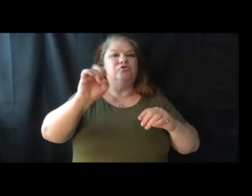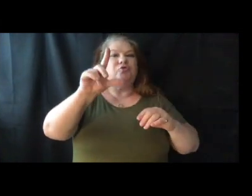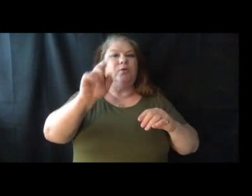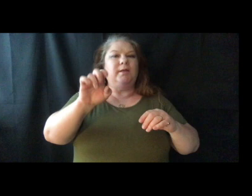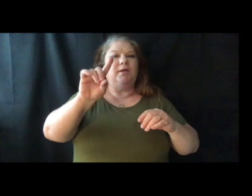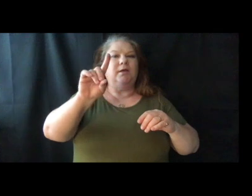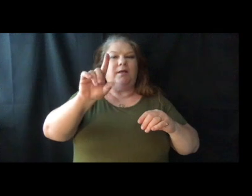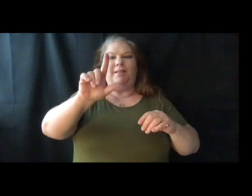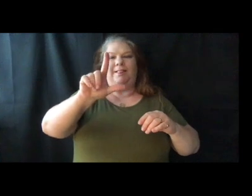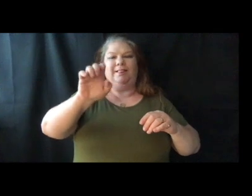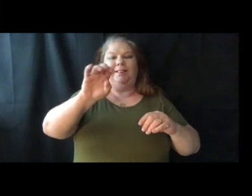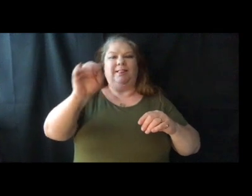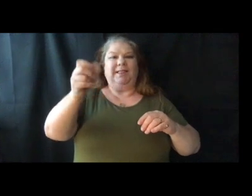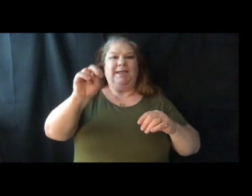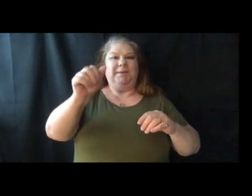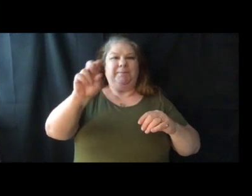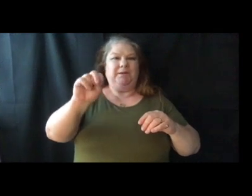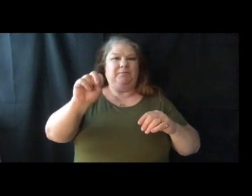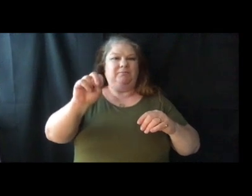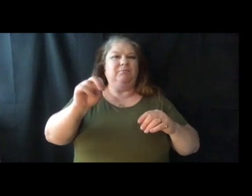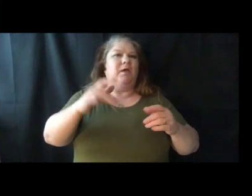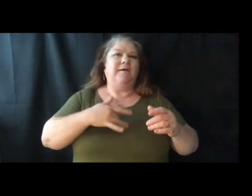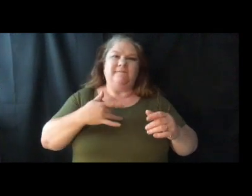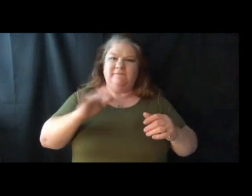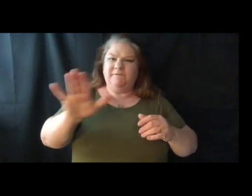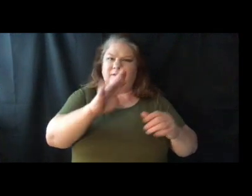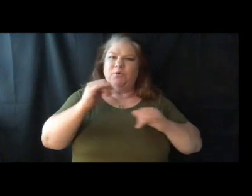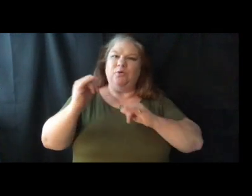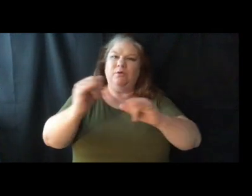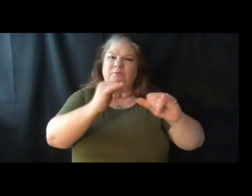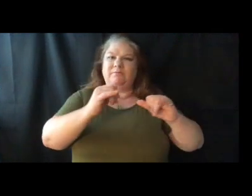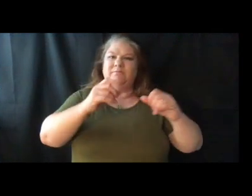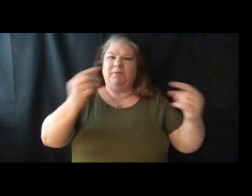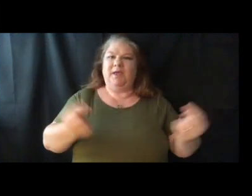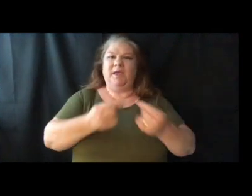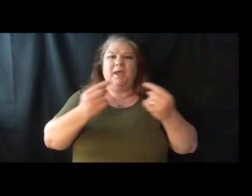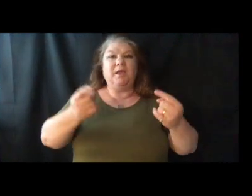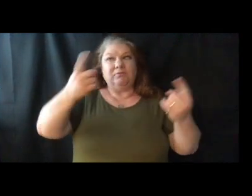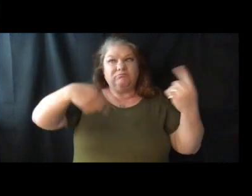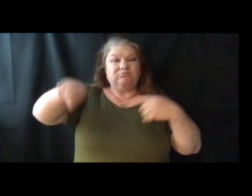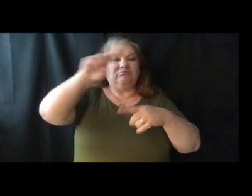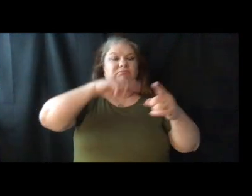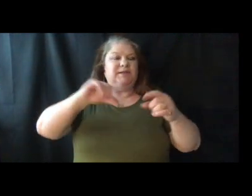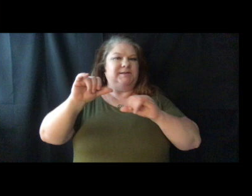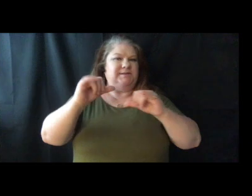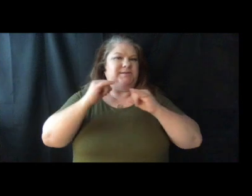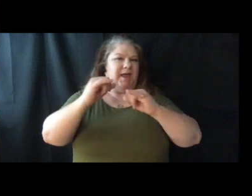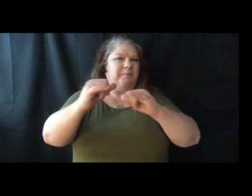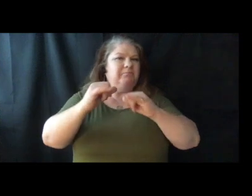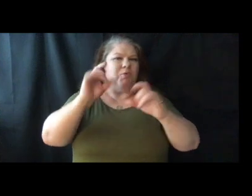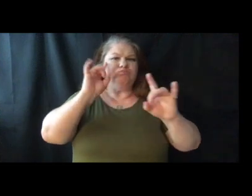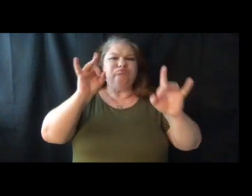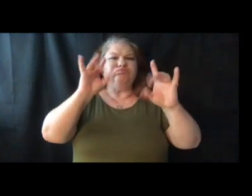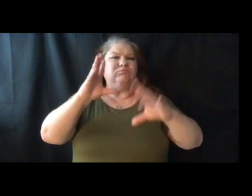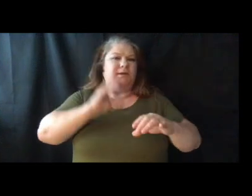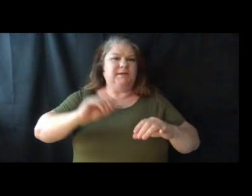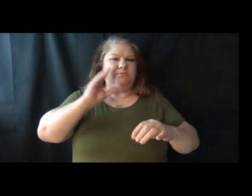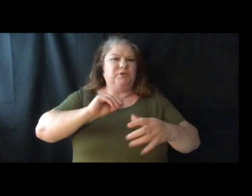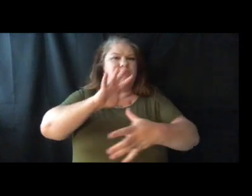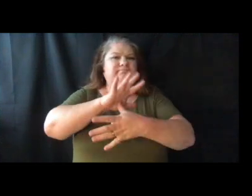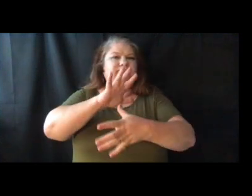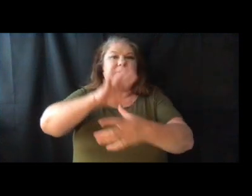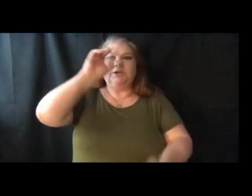Hi, I'm Julie Liebman, and I feel your pain. We too had a horrendous experience in 12th grade,